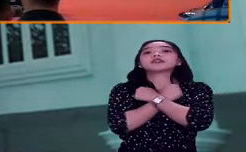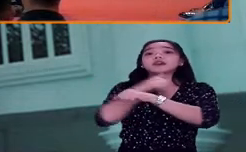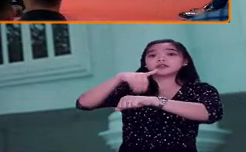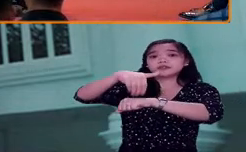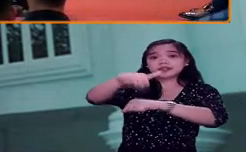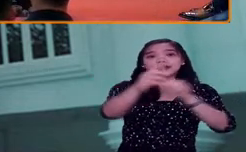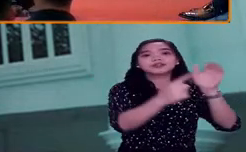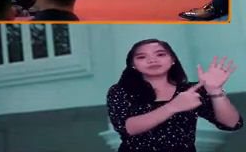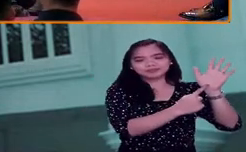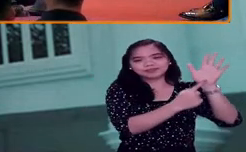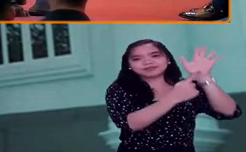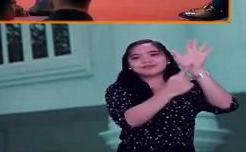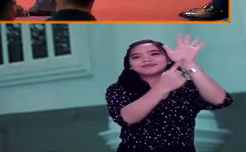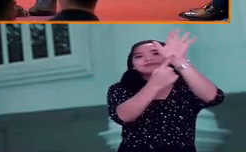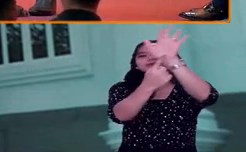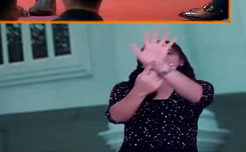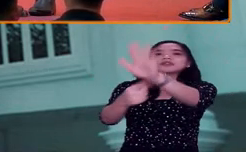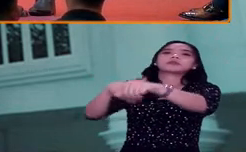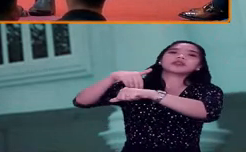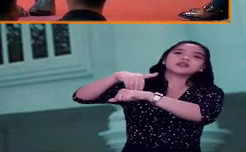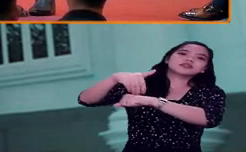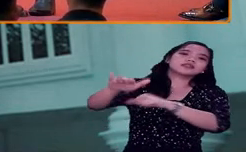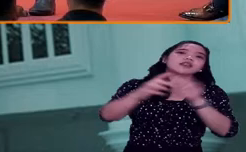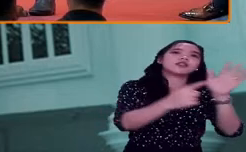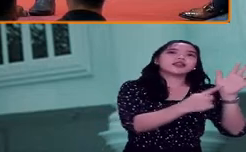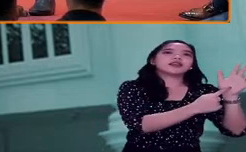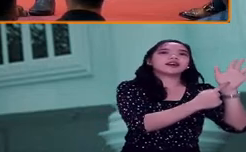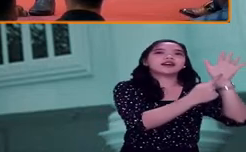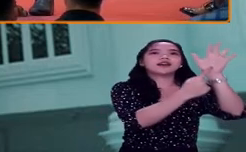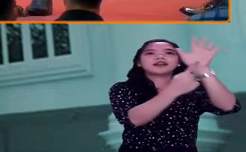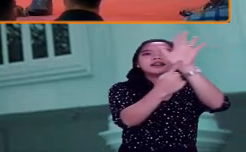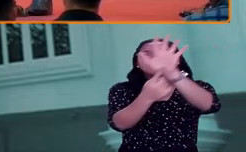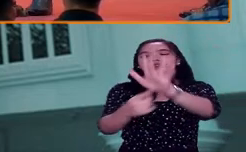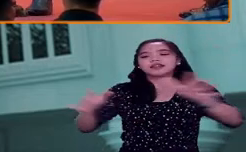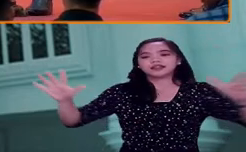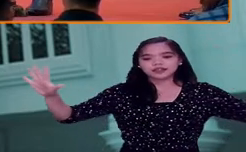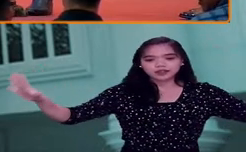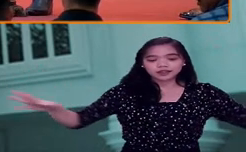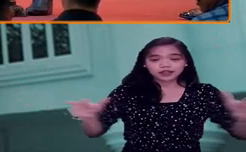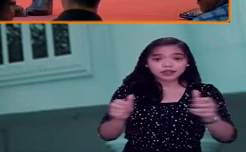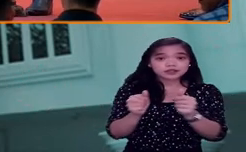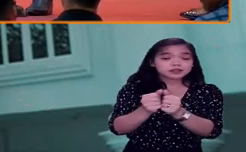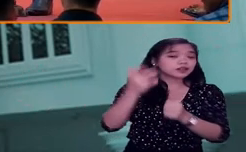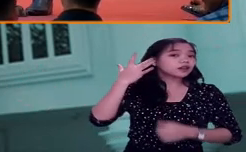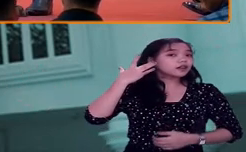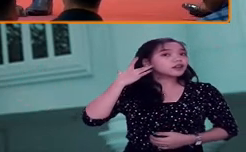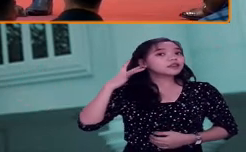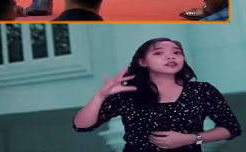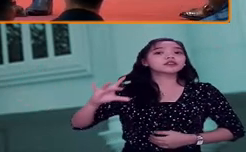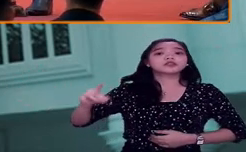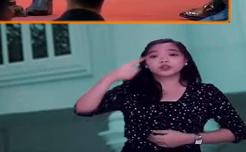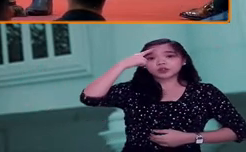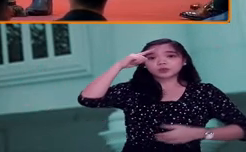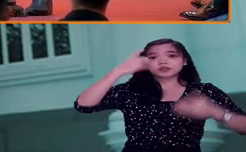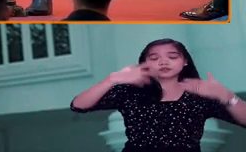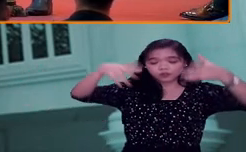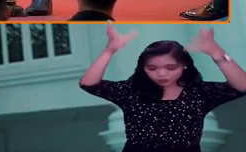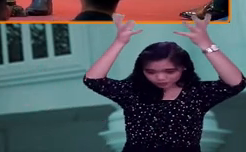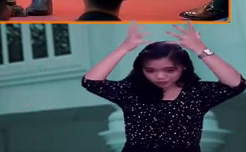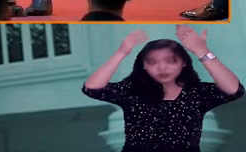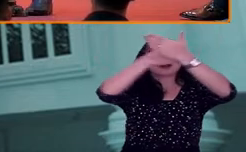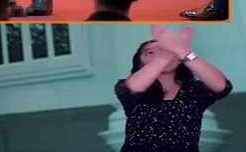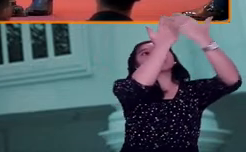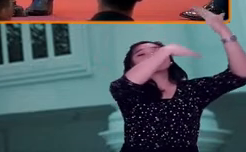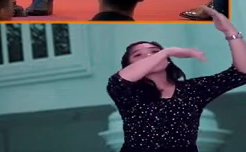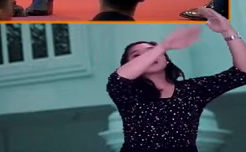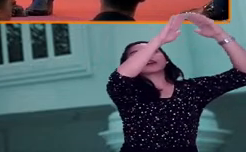of love. Send the light. Send the light. Let us gather jewels